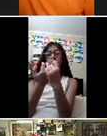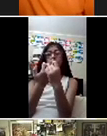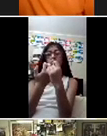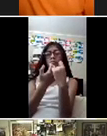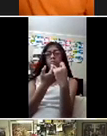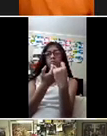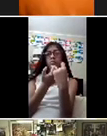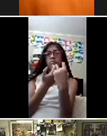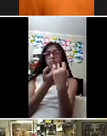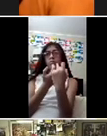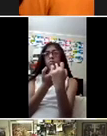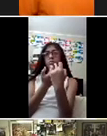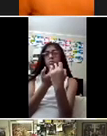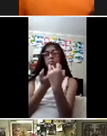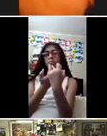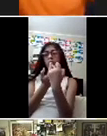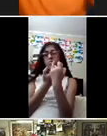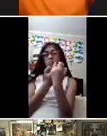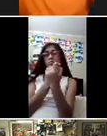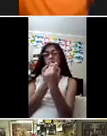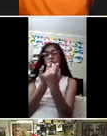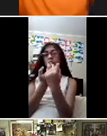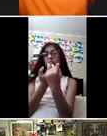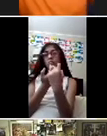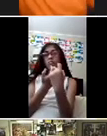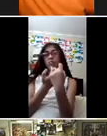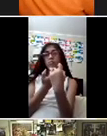can remember some of the things that we talked about.